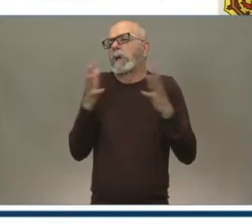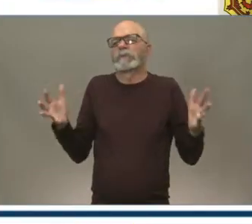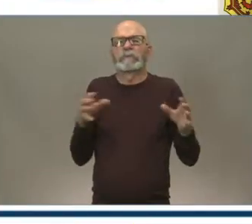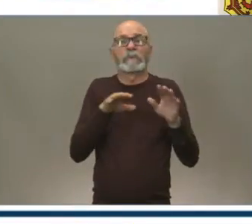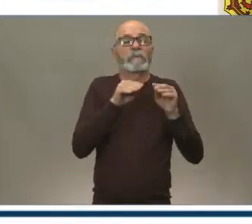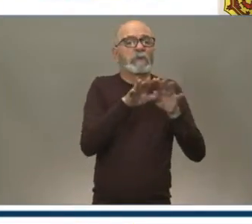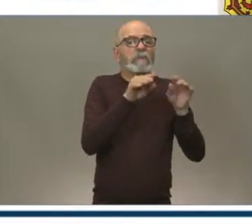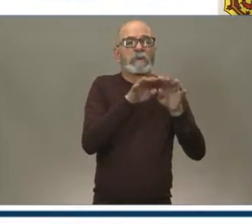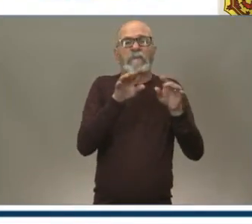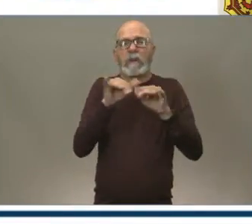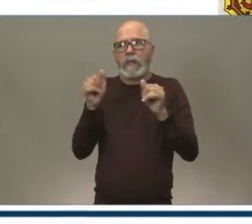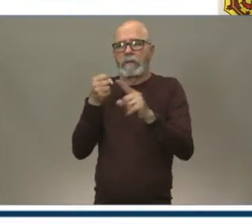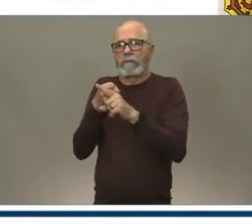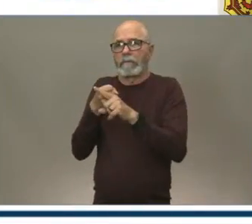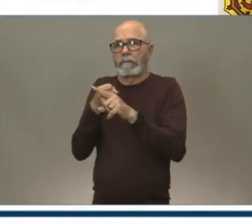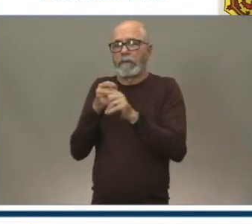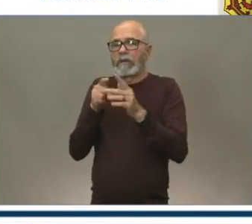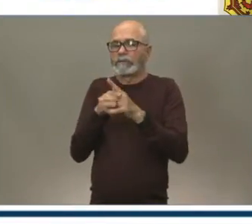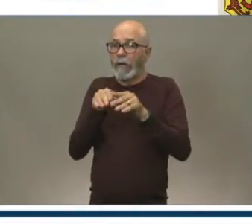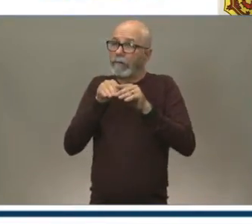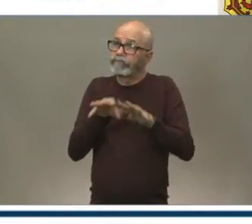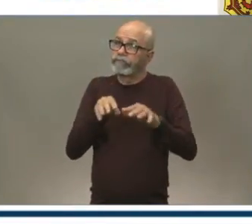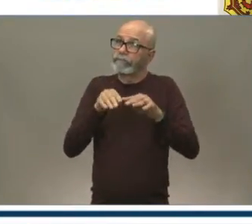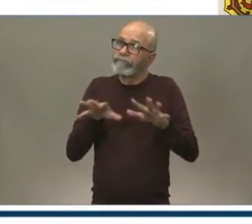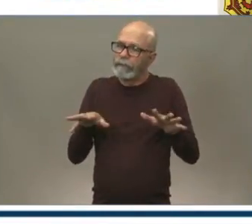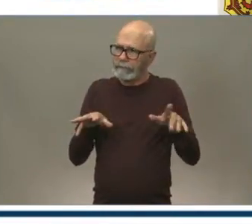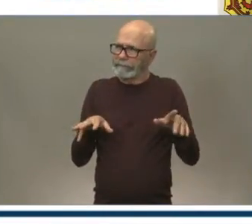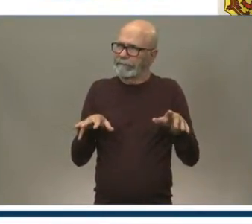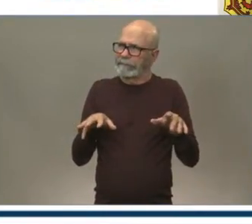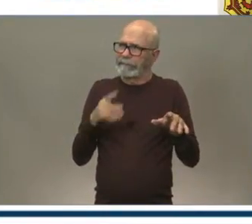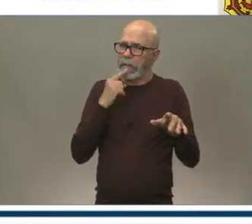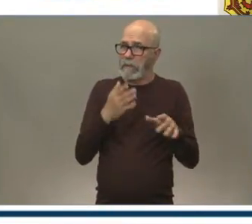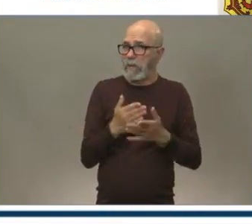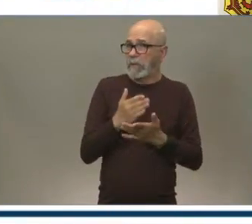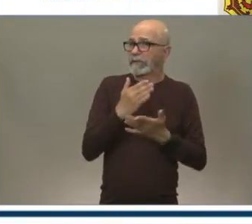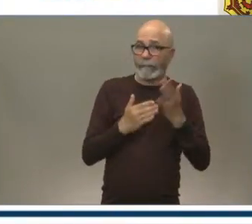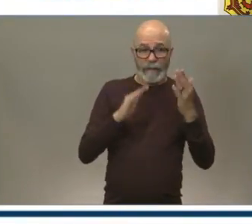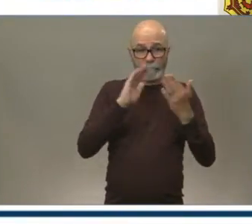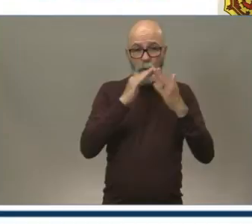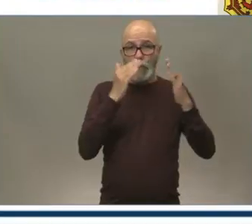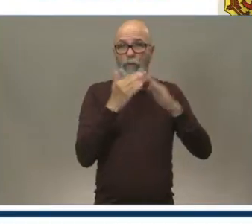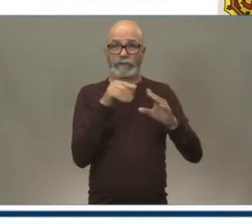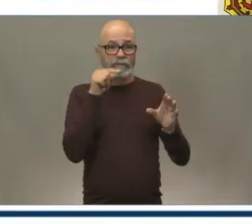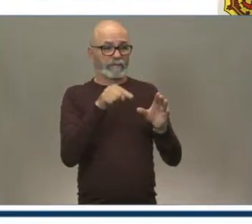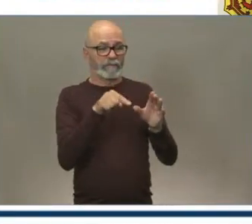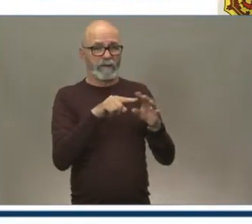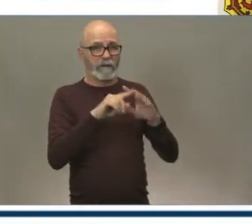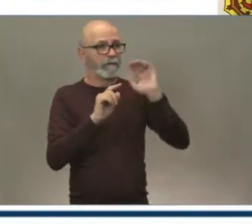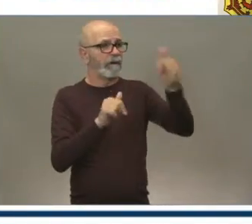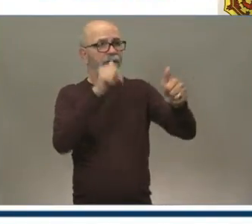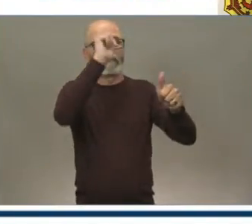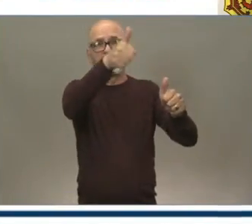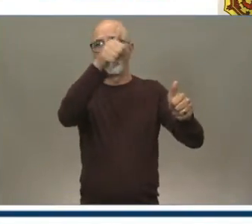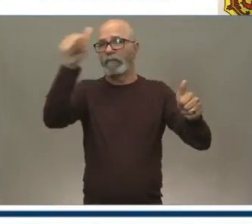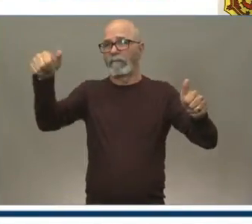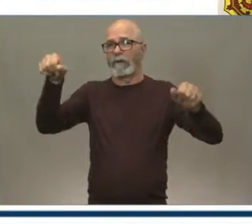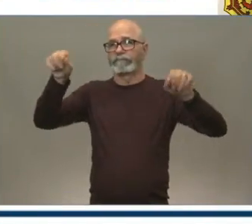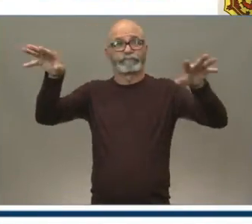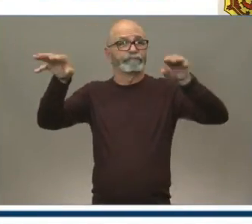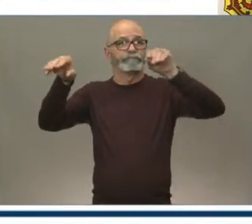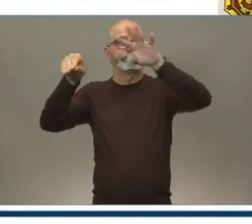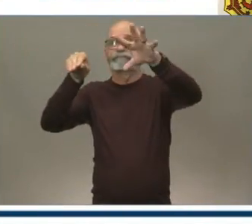now. You had previously mentioned some community event that was a precipitator for a bunch of cases. Is there